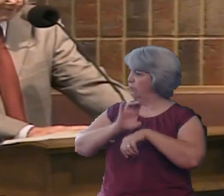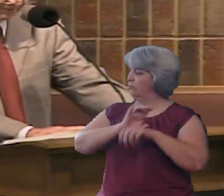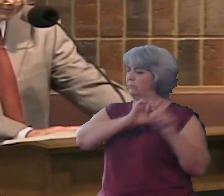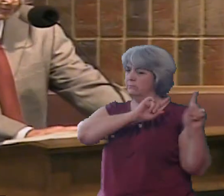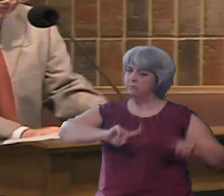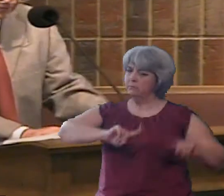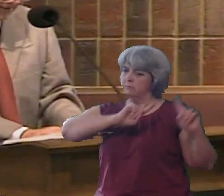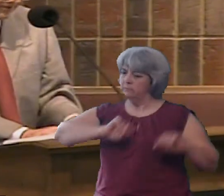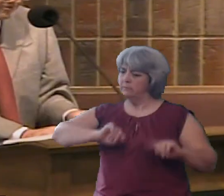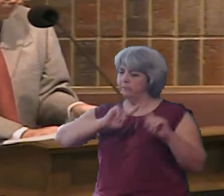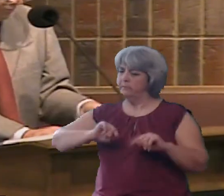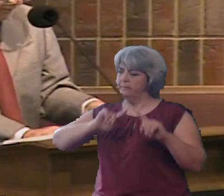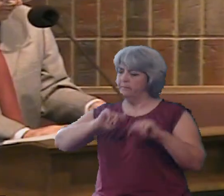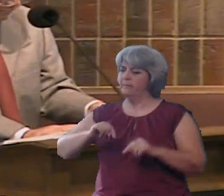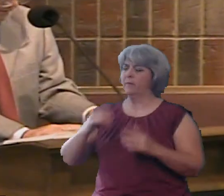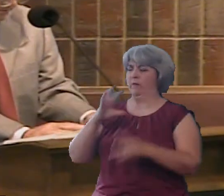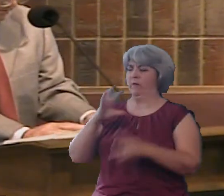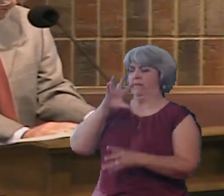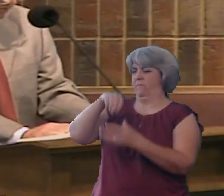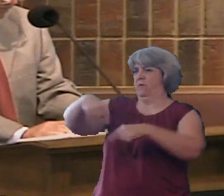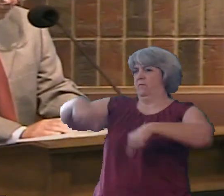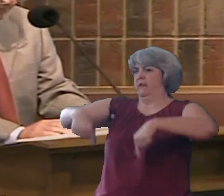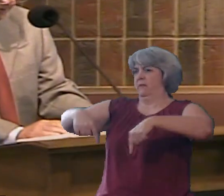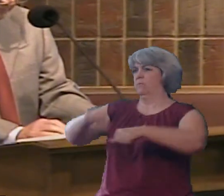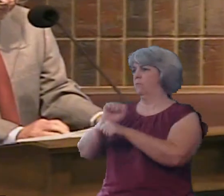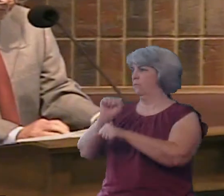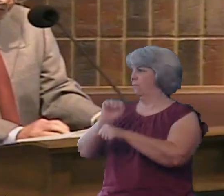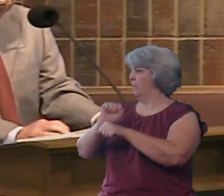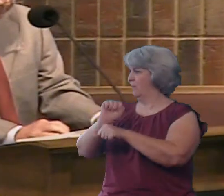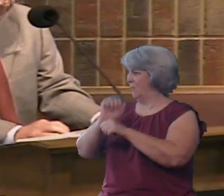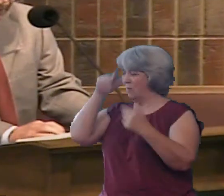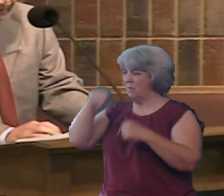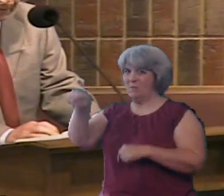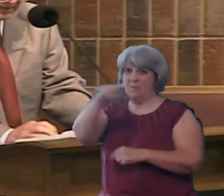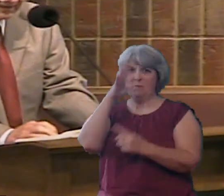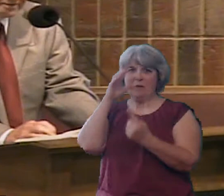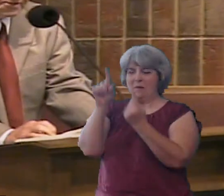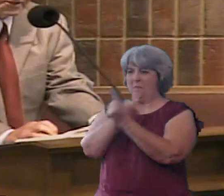and would like to engage in working with us. So hope you'll make him feel welcome.